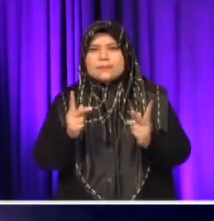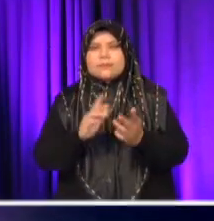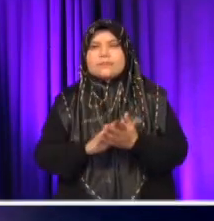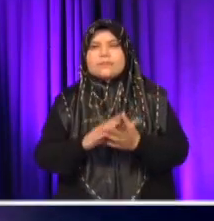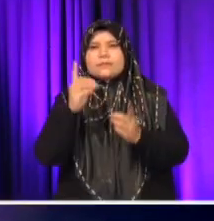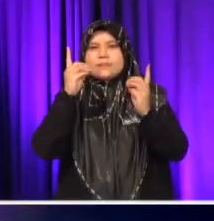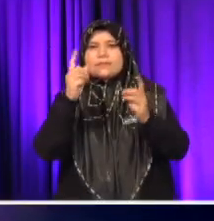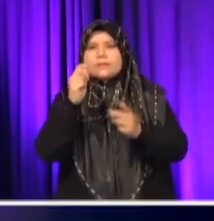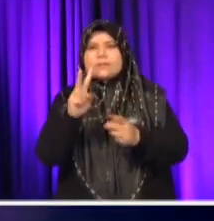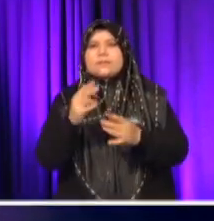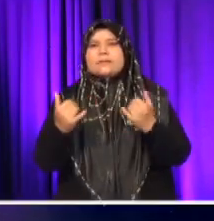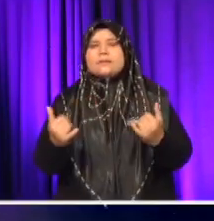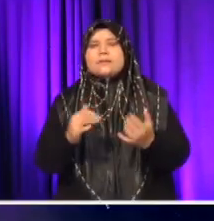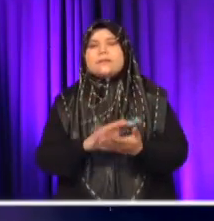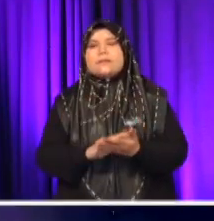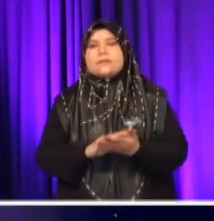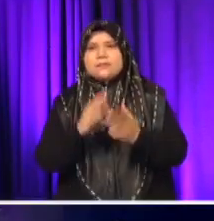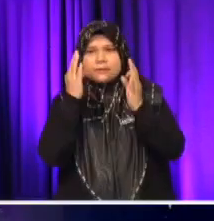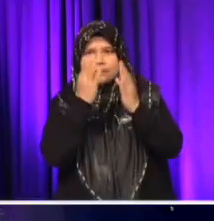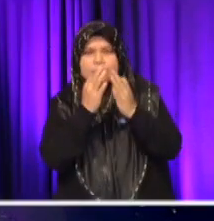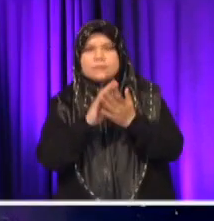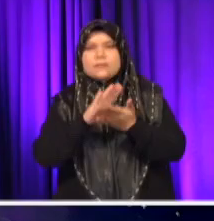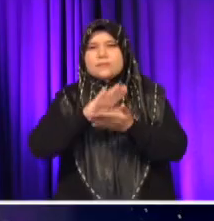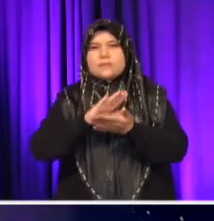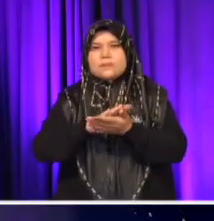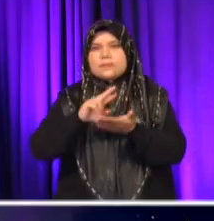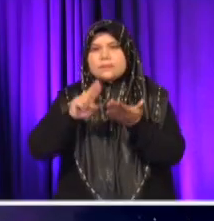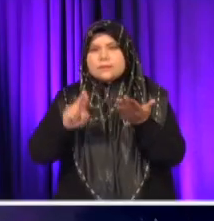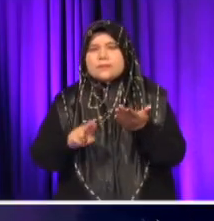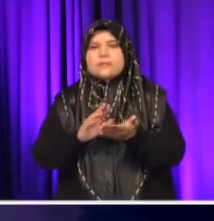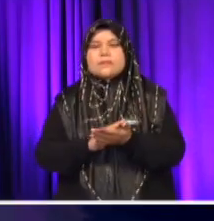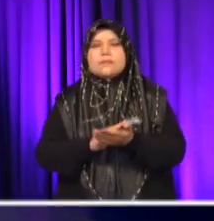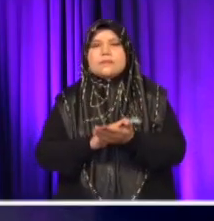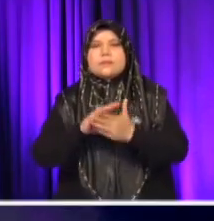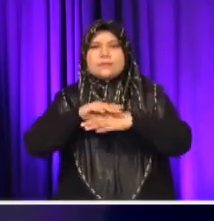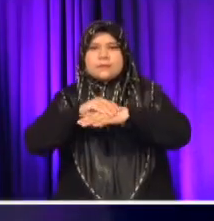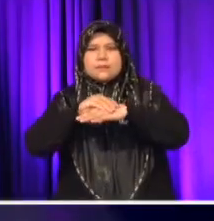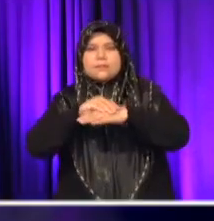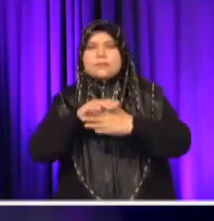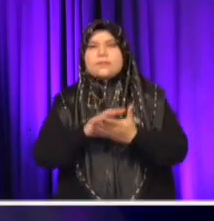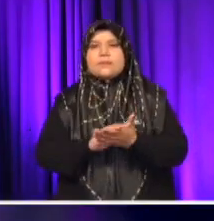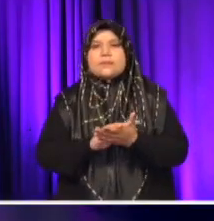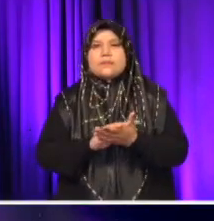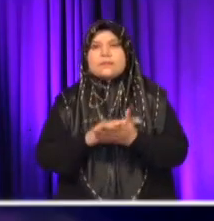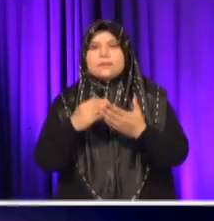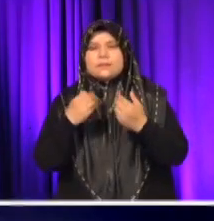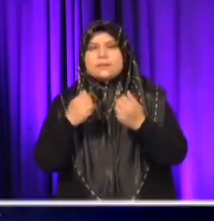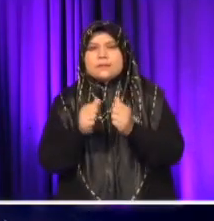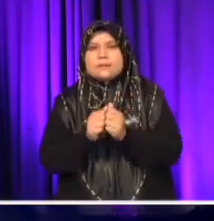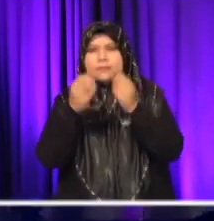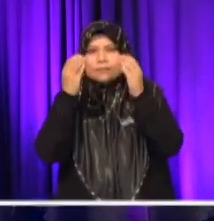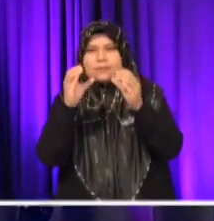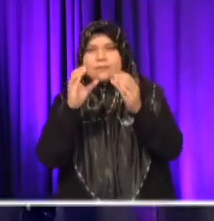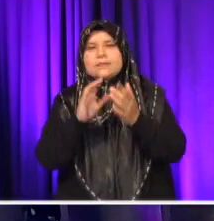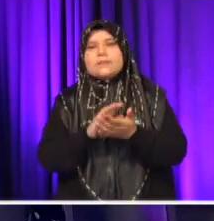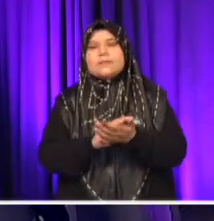eduwebtvkpm. Now, today we will be focusing on Sekolah Rendah Bahasa Inggeris together with a special guest. So who is our guest for